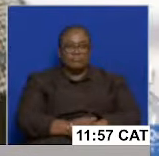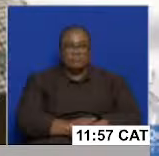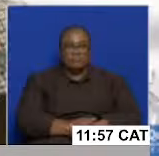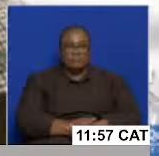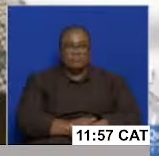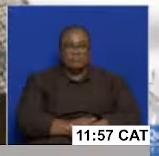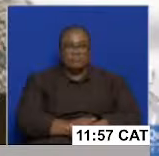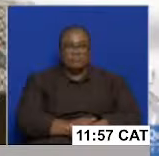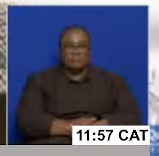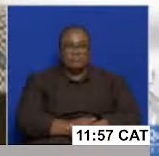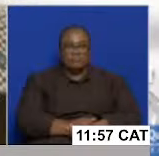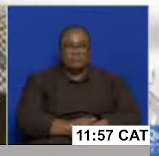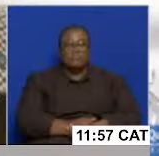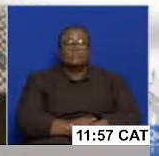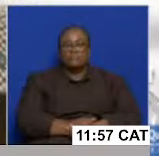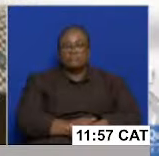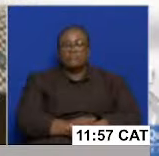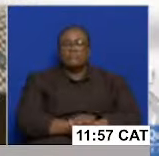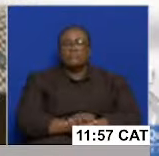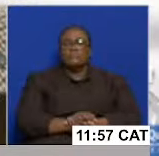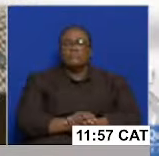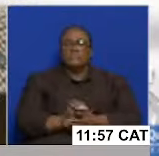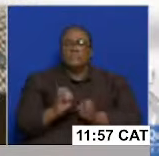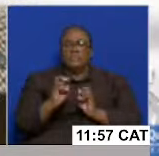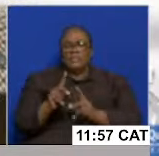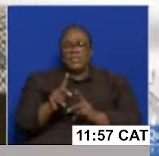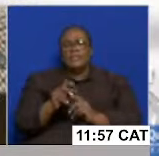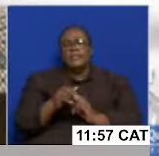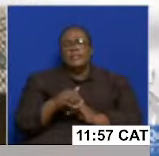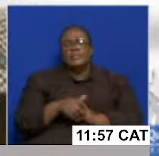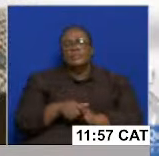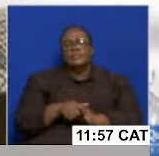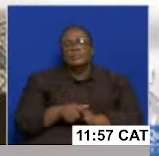Okay. Thank you. If you have,